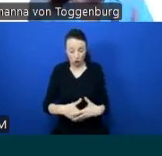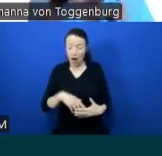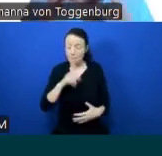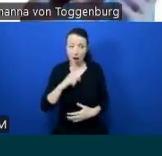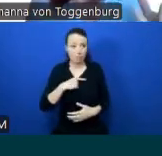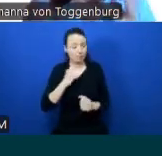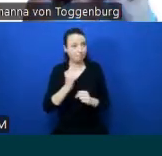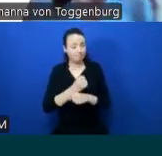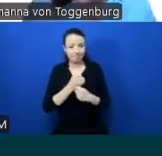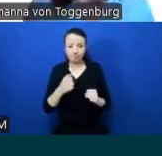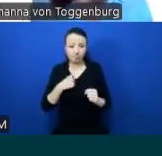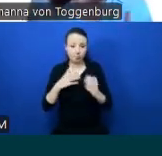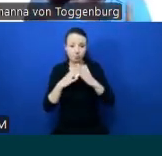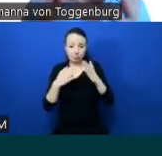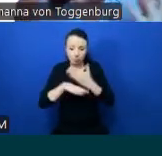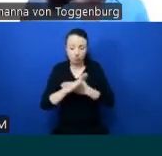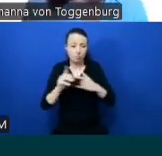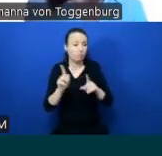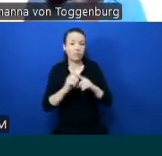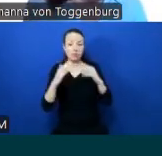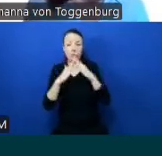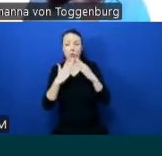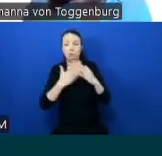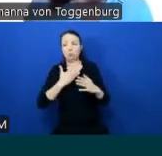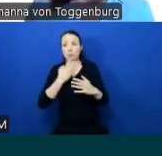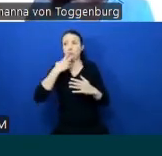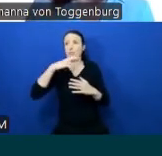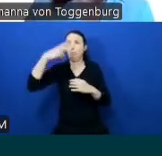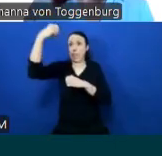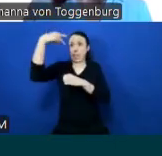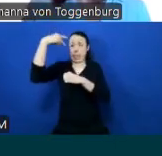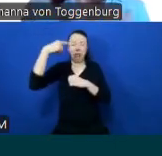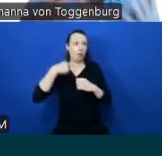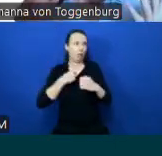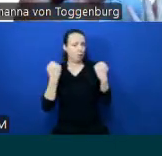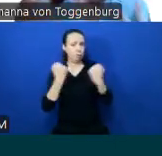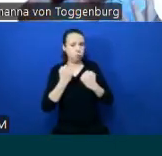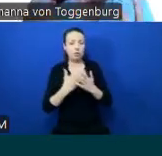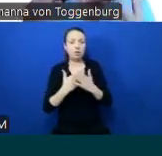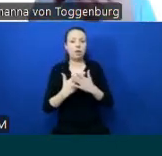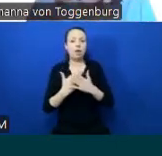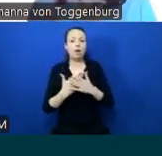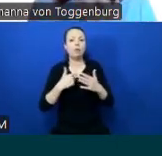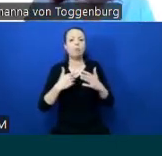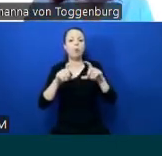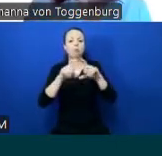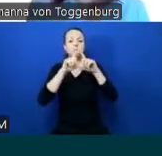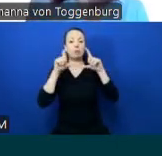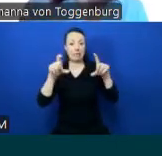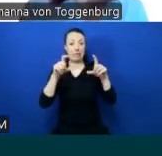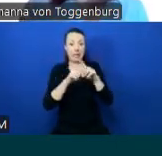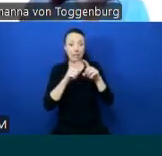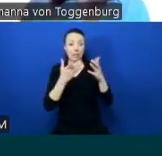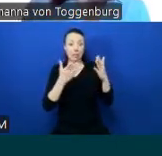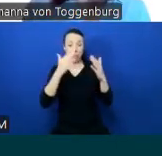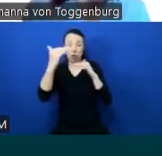because, our buildings are not prepared for this kind of heat either. So it was really suffering. And then the year after, I have